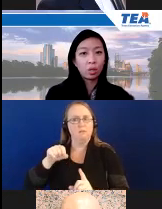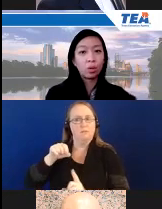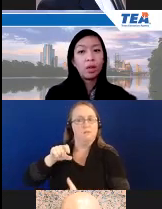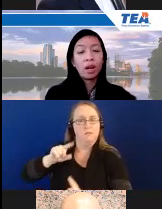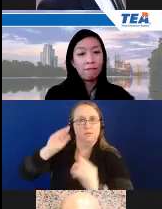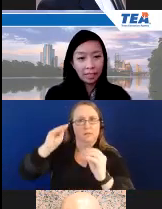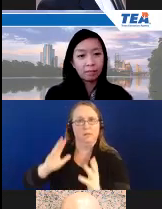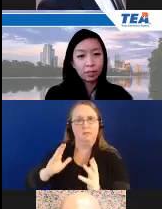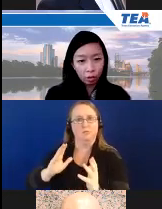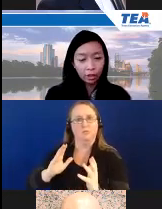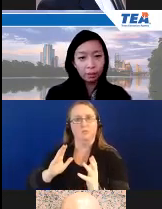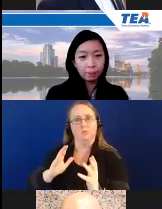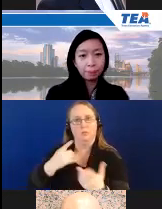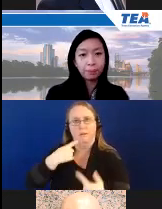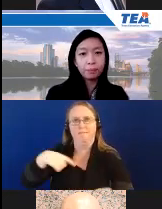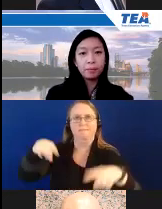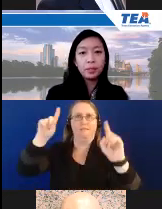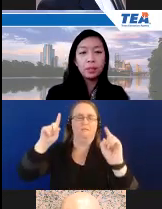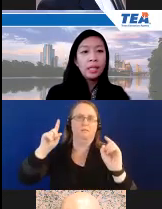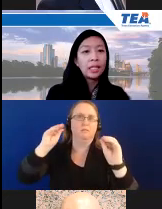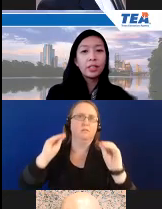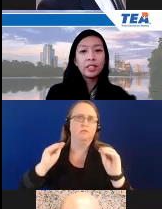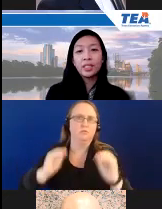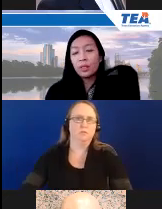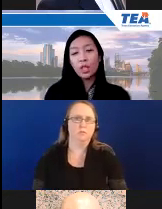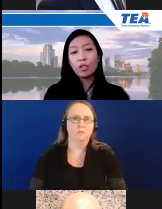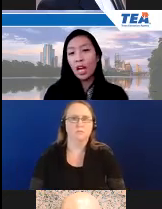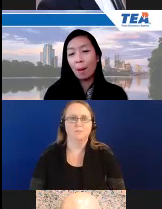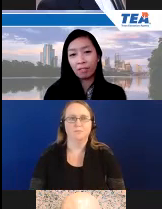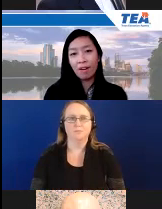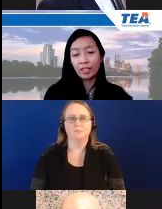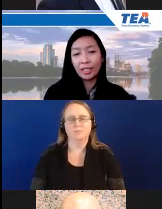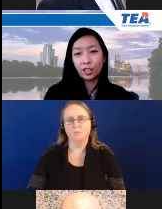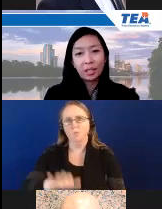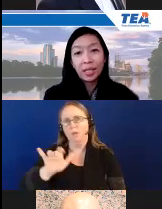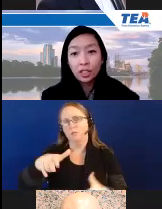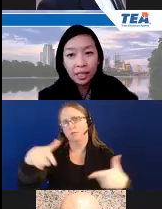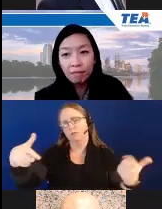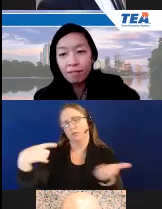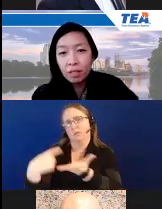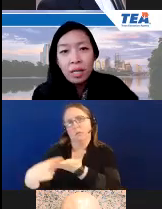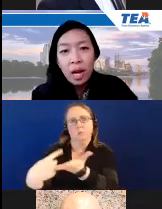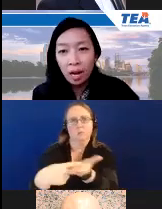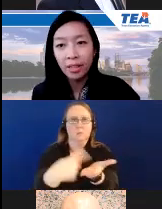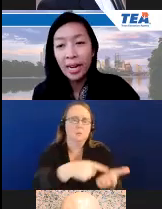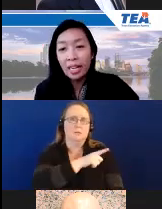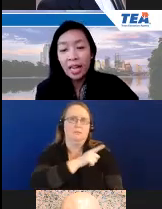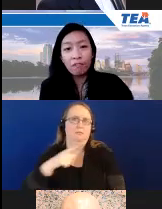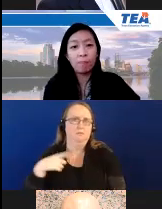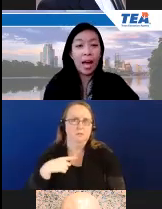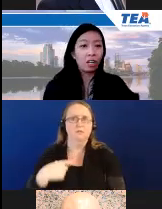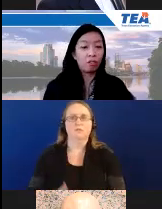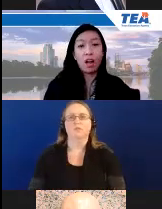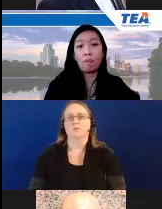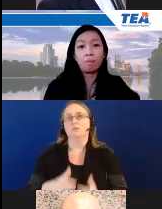aligned to effective instruction? And so this was a huge topic of conversation at the legislative level. They got a lot